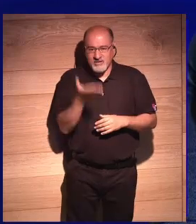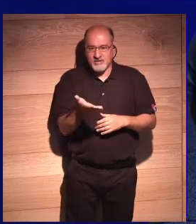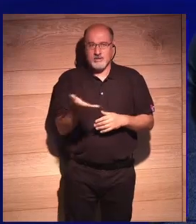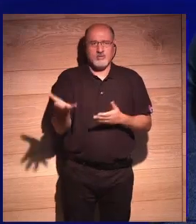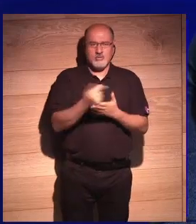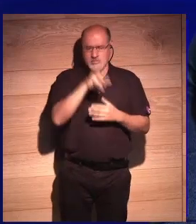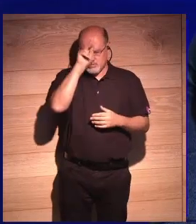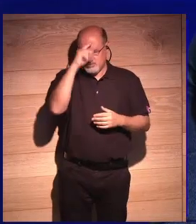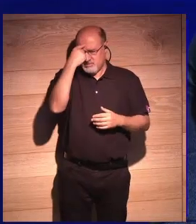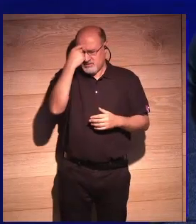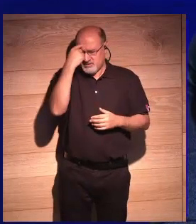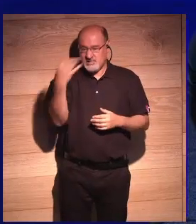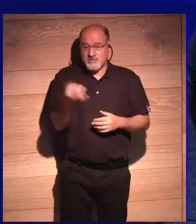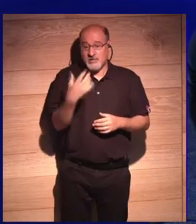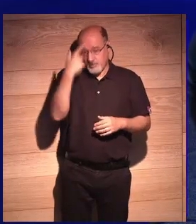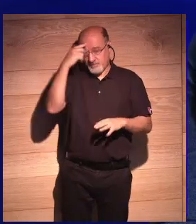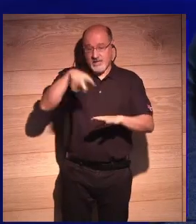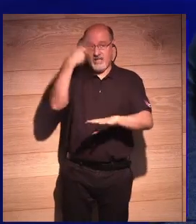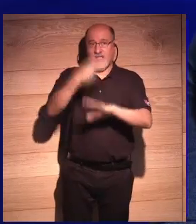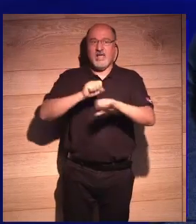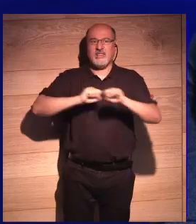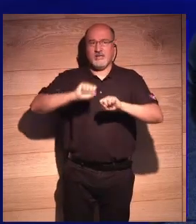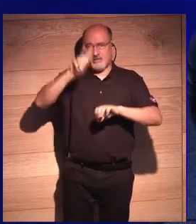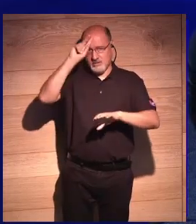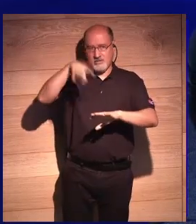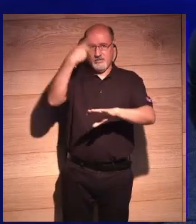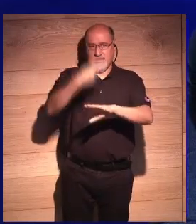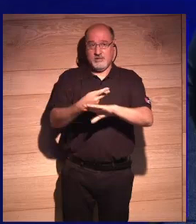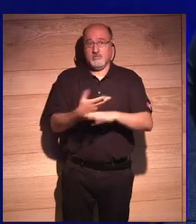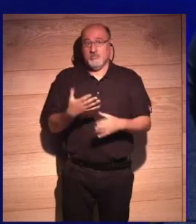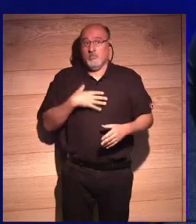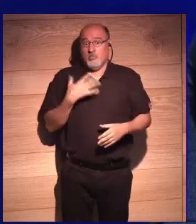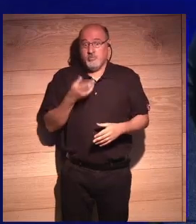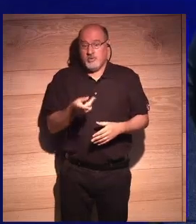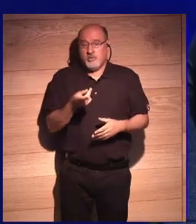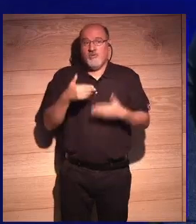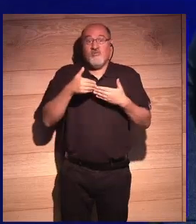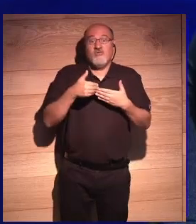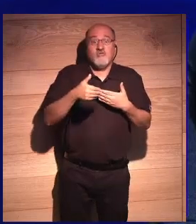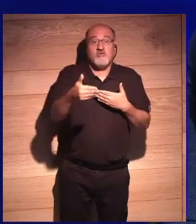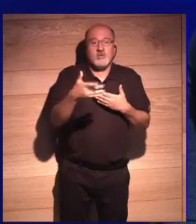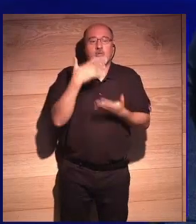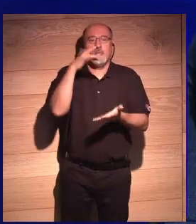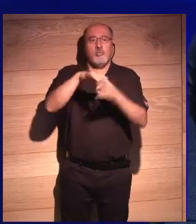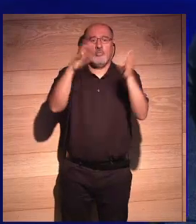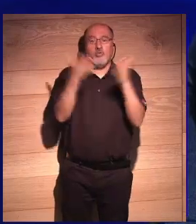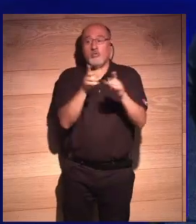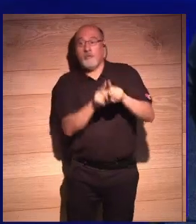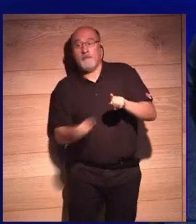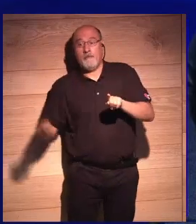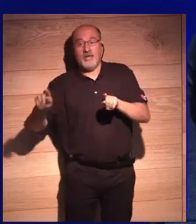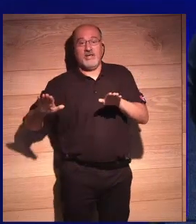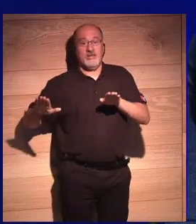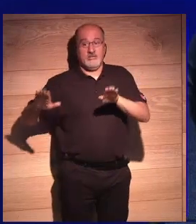he's not here. And they were all concerned of what could happen to him. So we are facing the possibility of